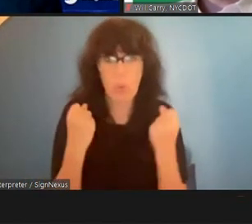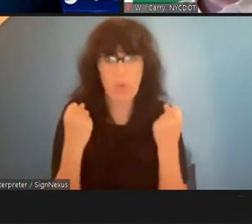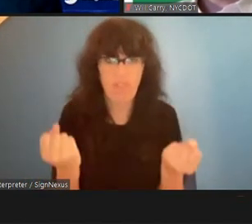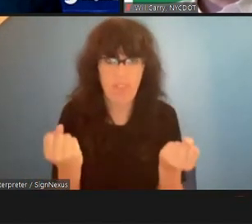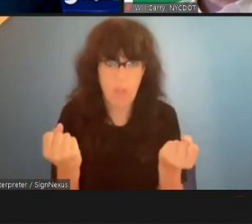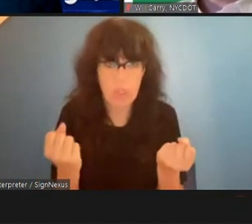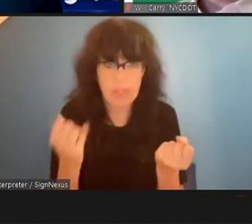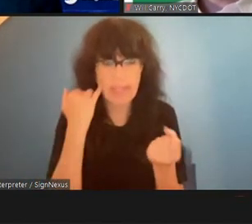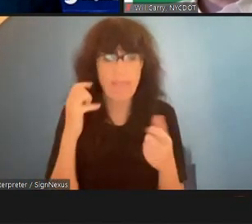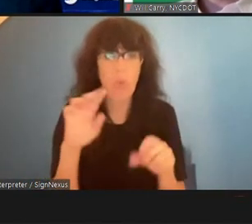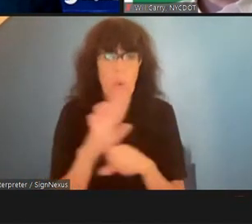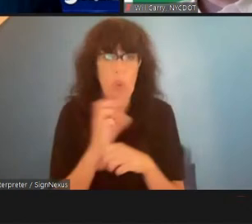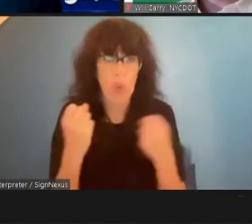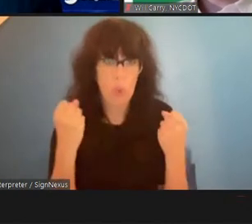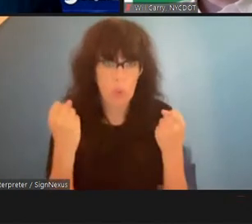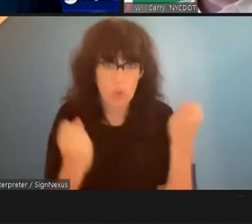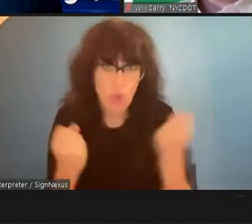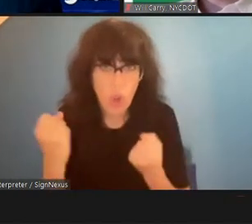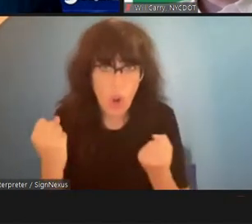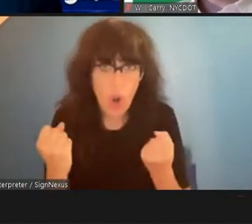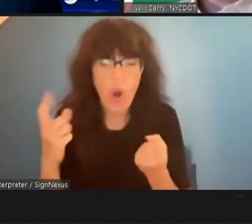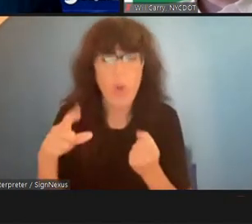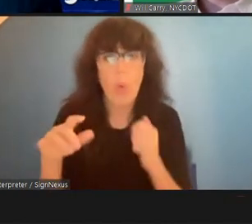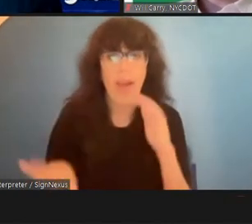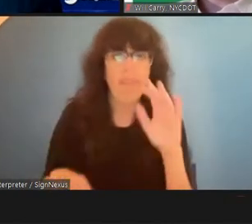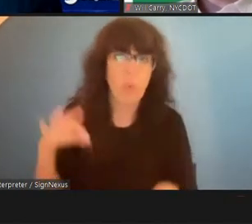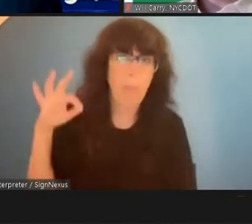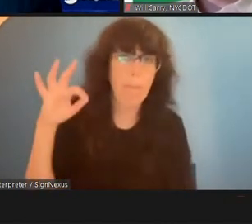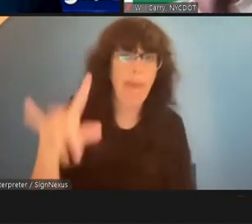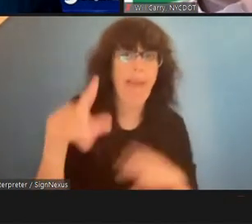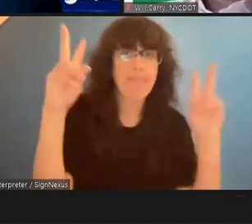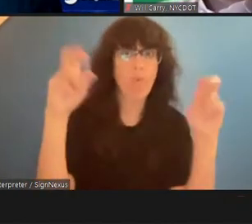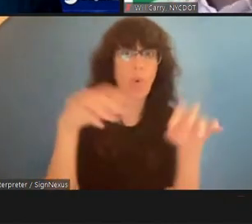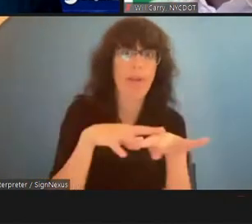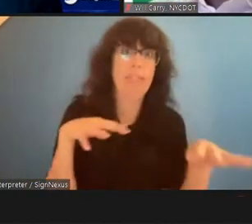do are forced to pay for supposed congestion relief